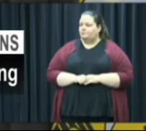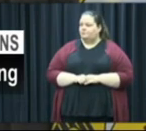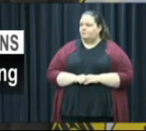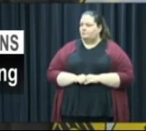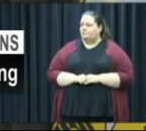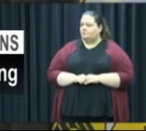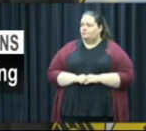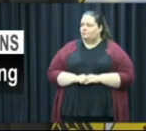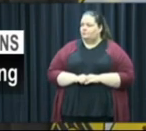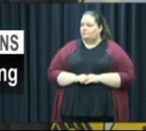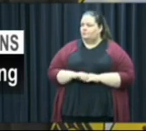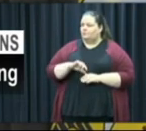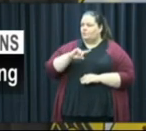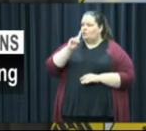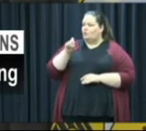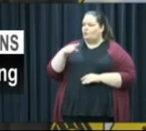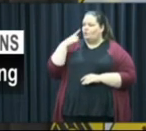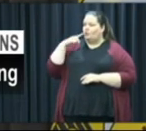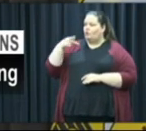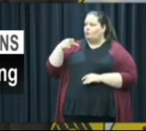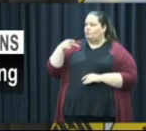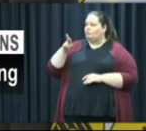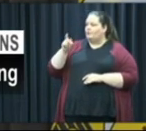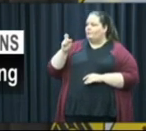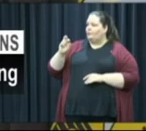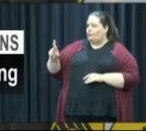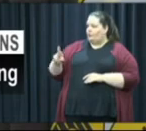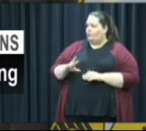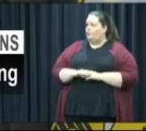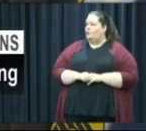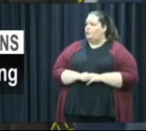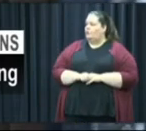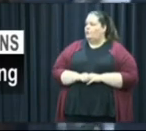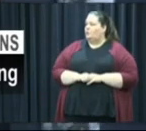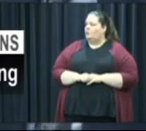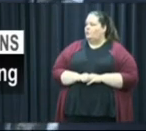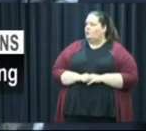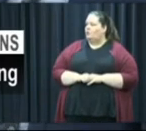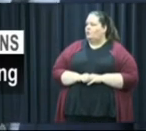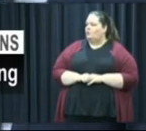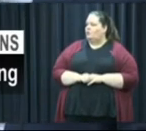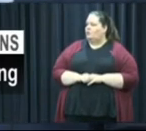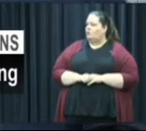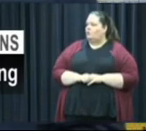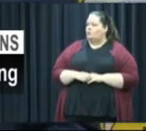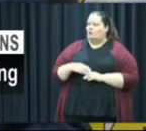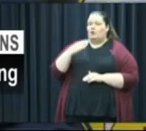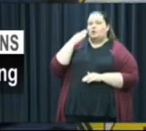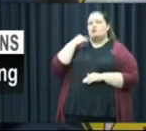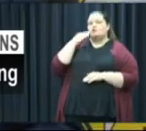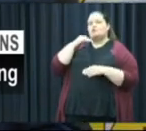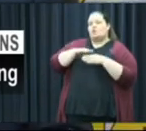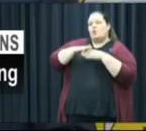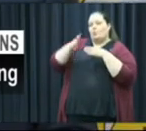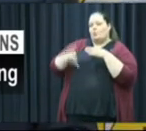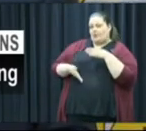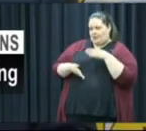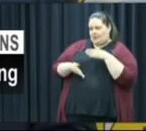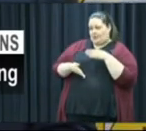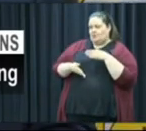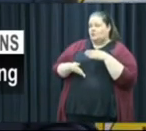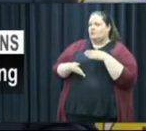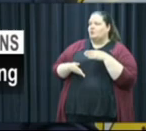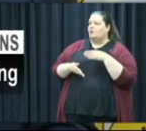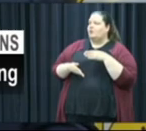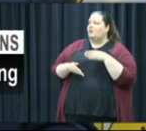Premier Higgs. Snowmobilers and ATVers did go out on crown land and forest roads over the weekend. Why are they allowed to do